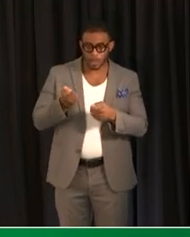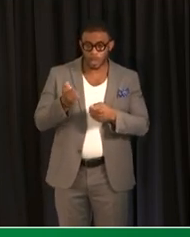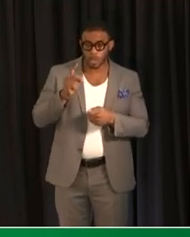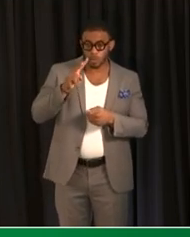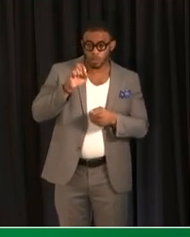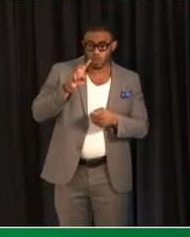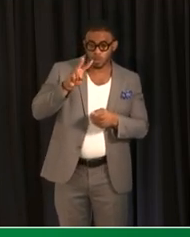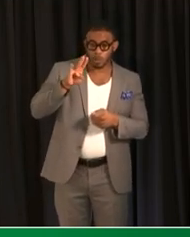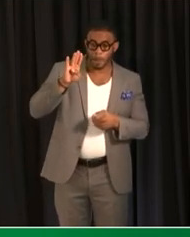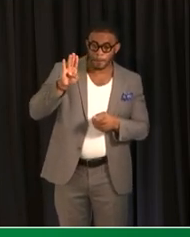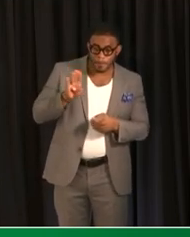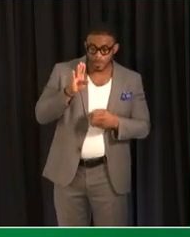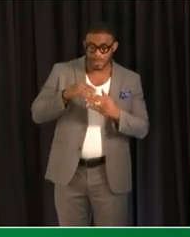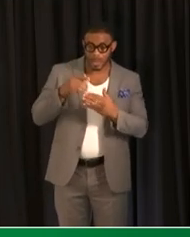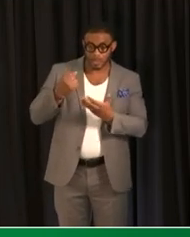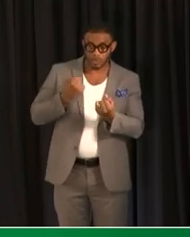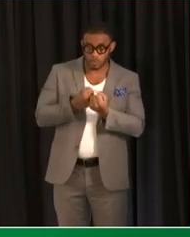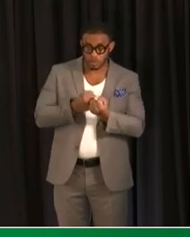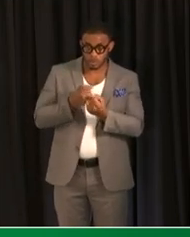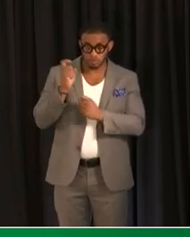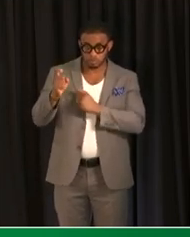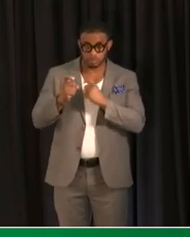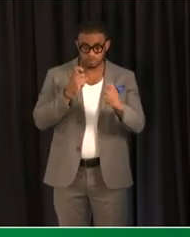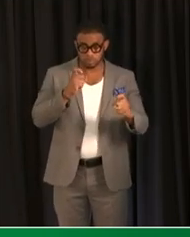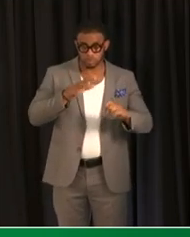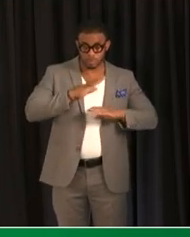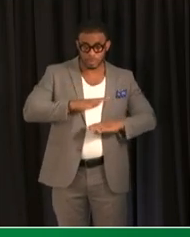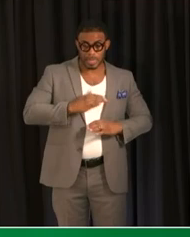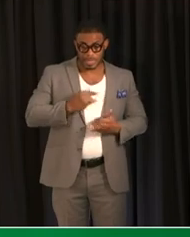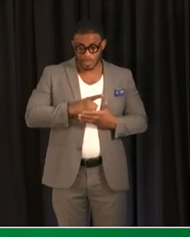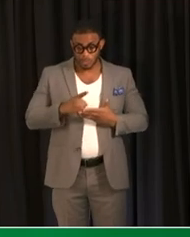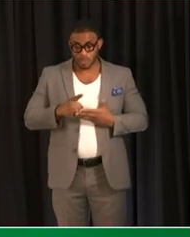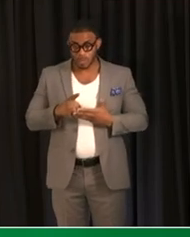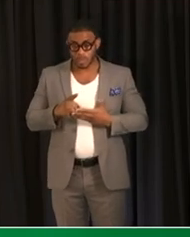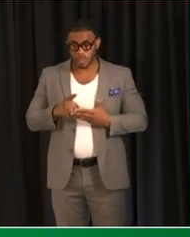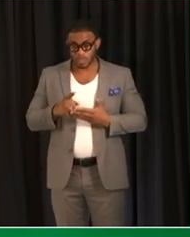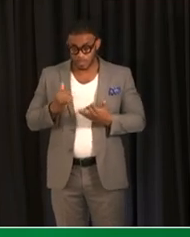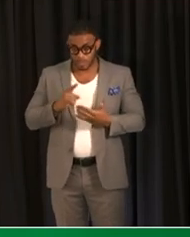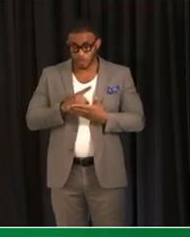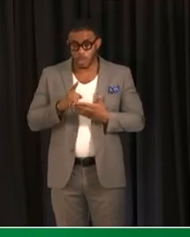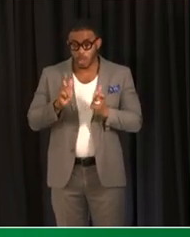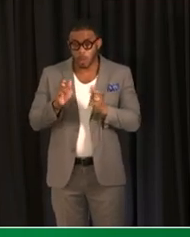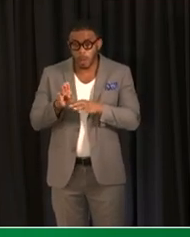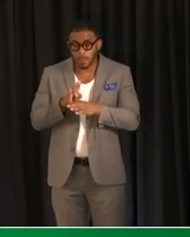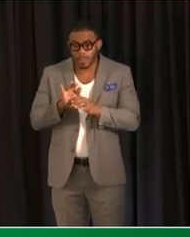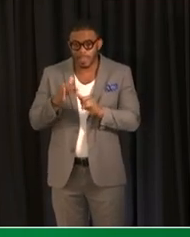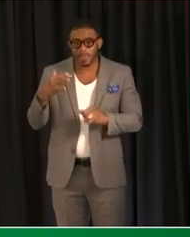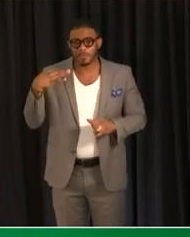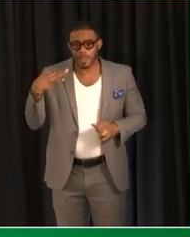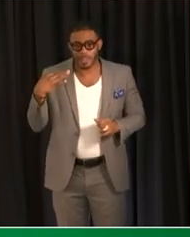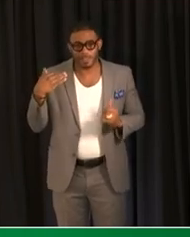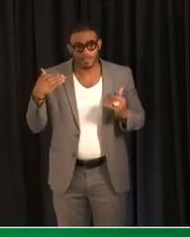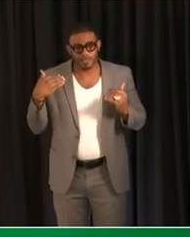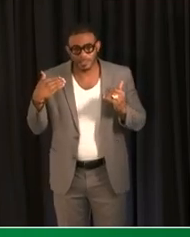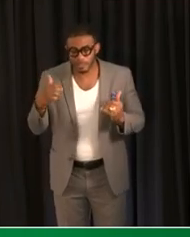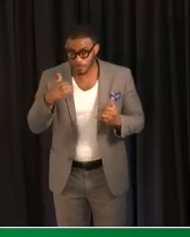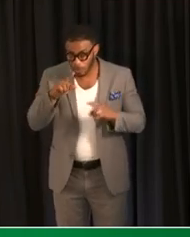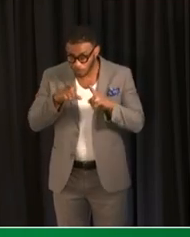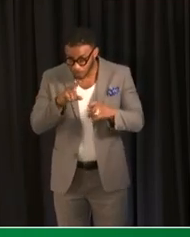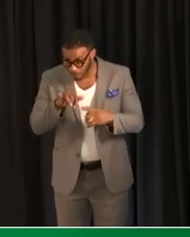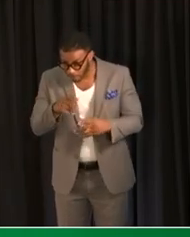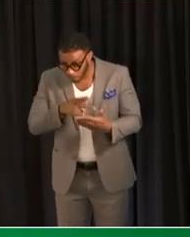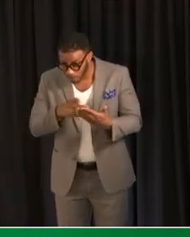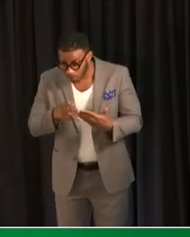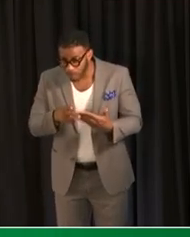to bring in $2.2 billion of support. So this week is a week where small businesses can apply. So if you